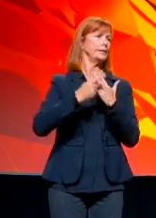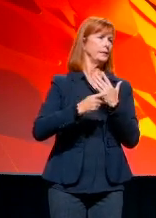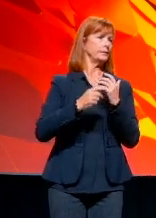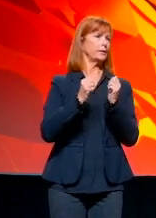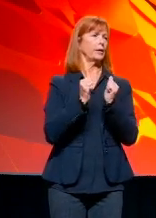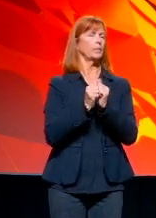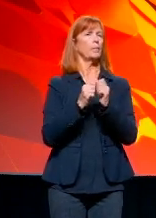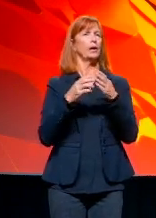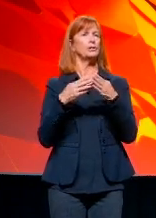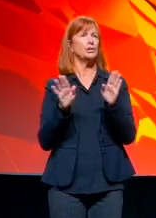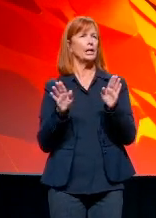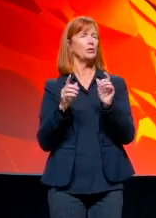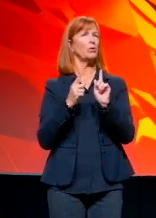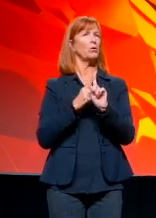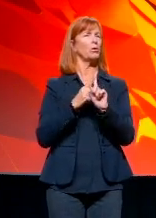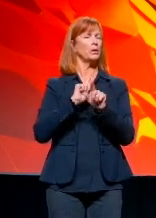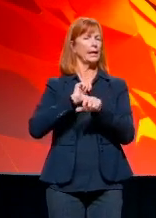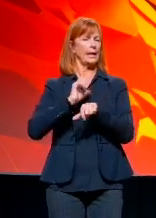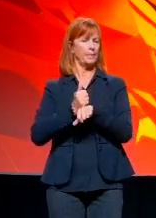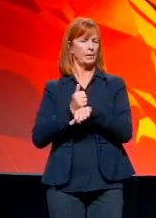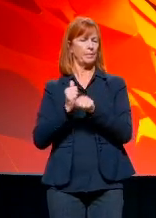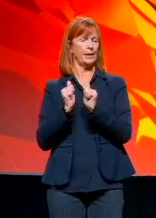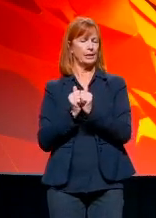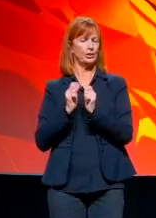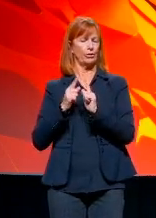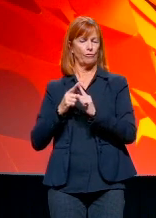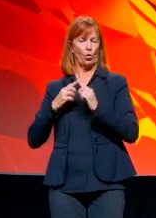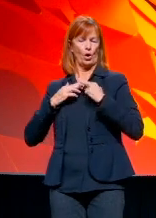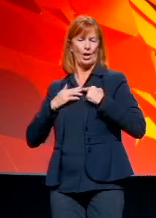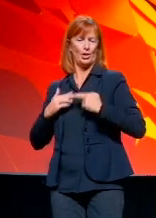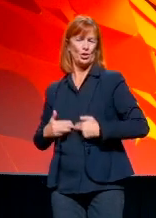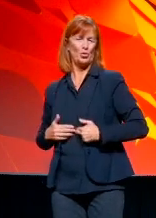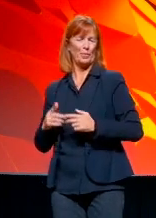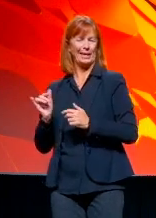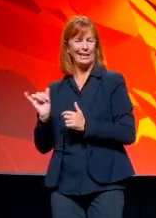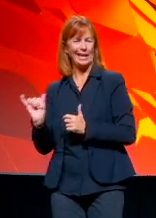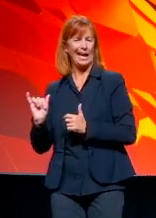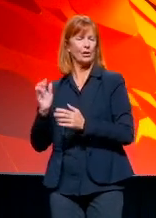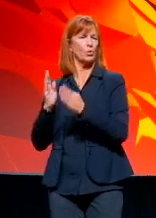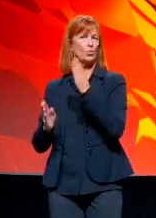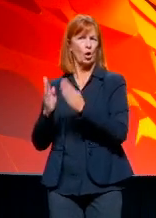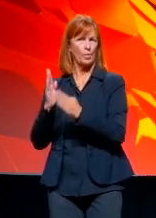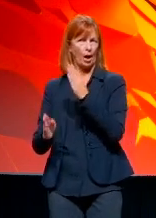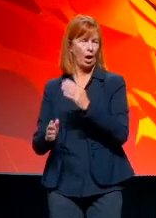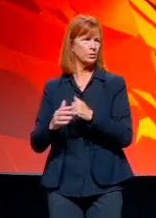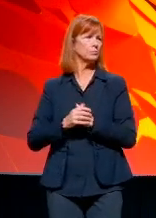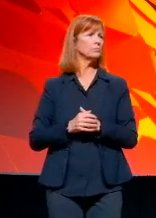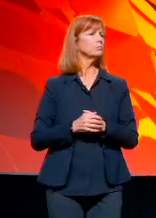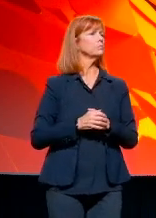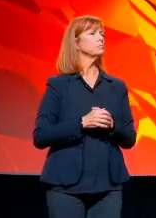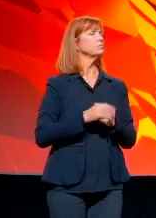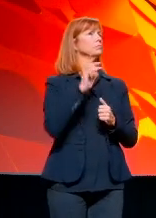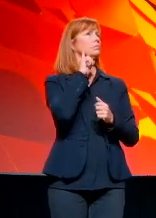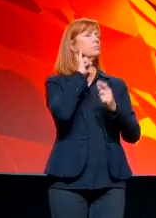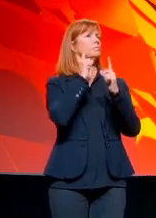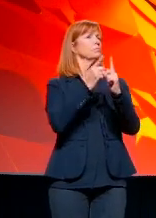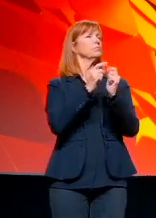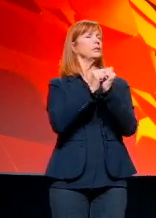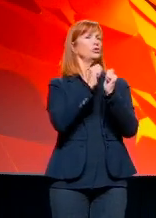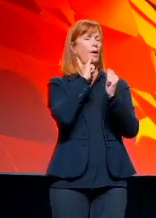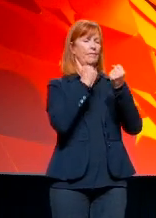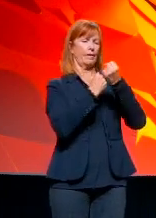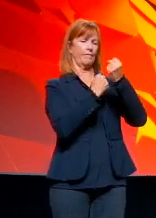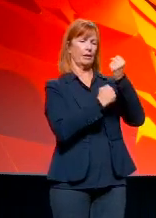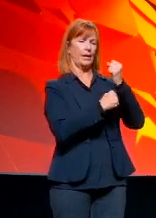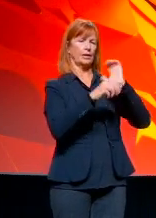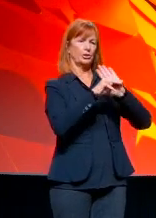purpose multi-model foundation model for humanoid robots. So our goal is to build not only the foundation model as a